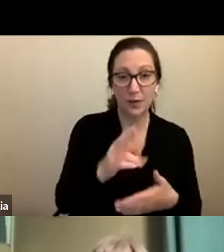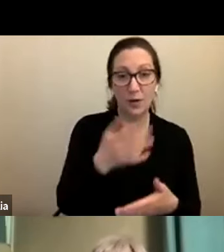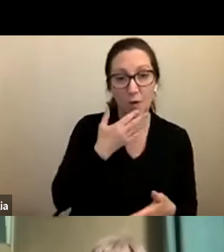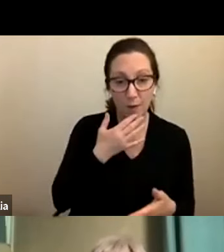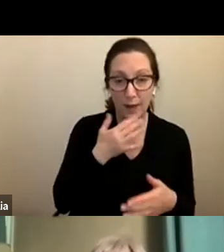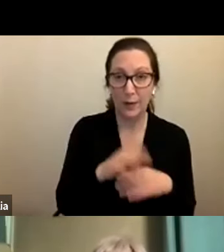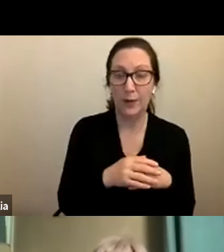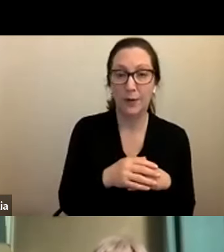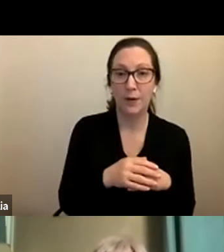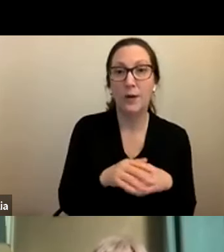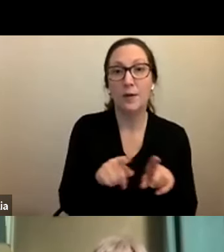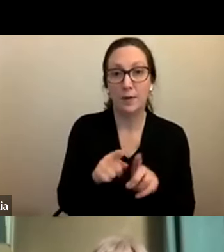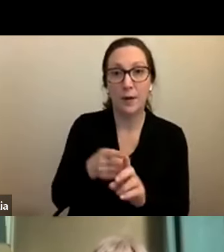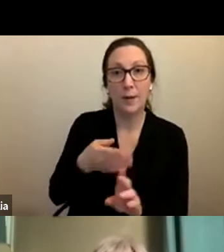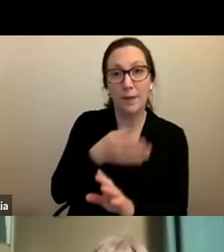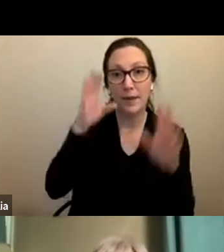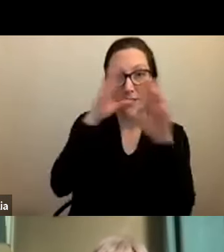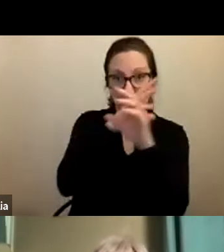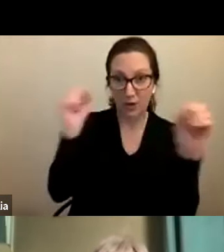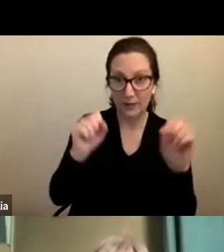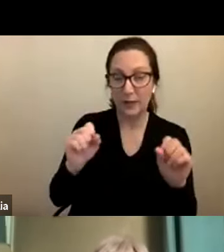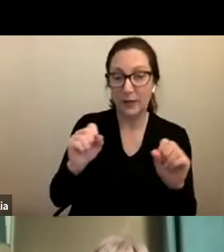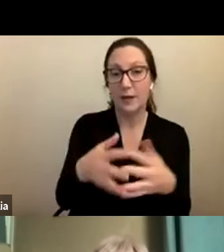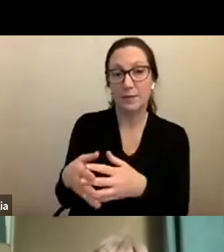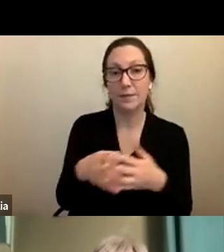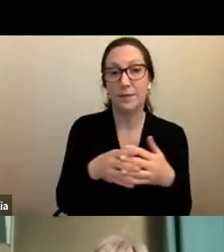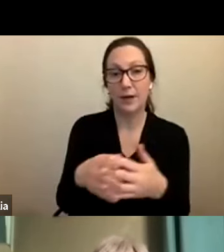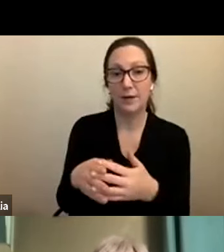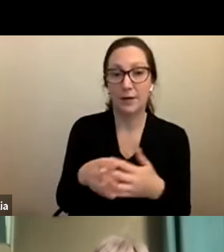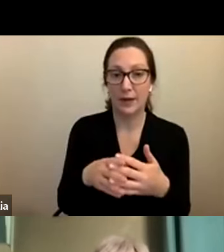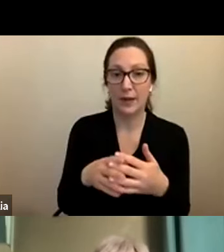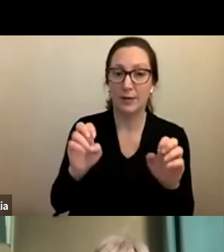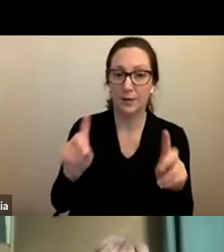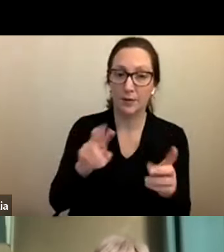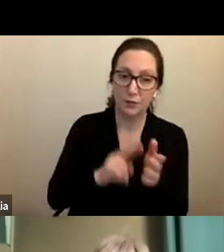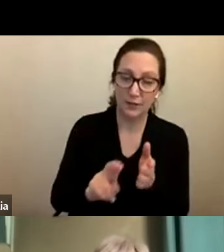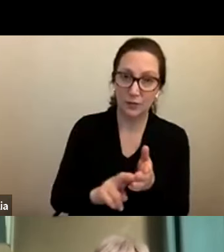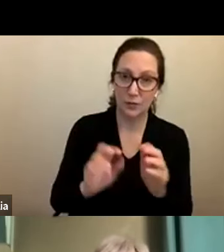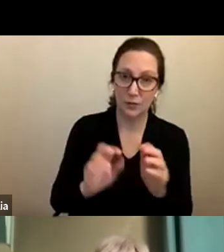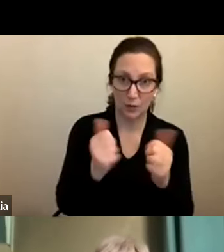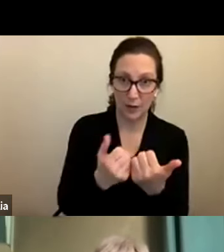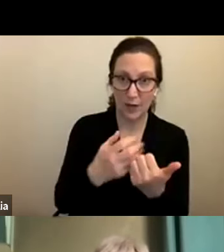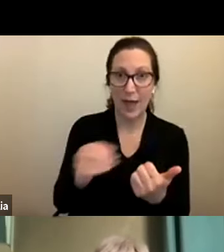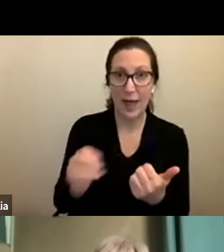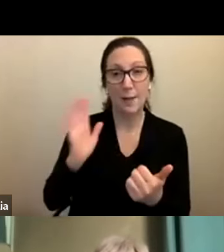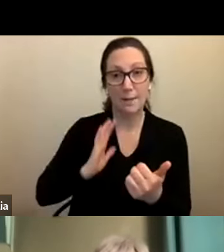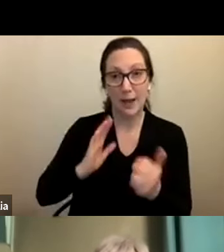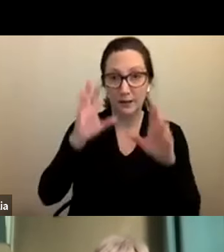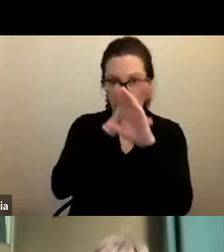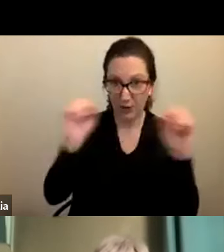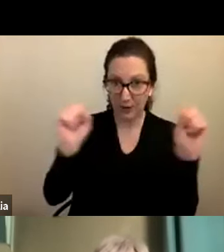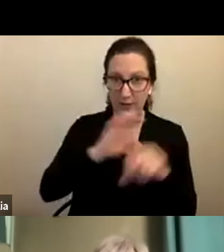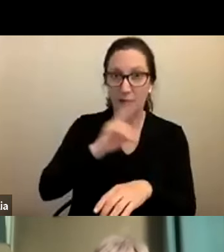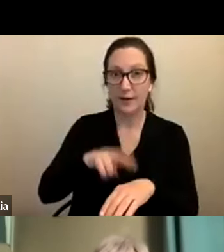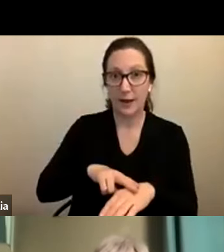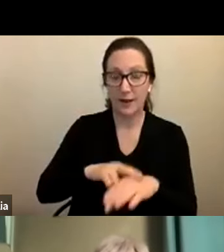Colorado, she's past president of the American Educational Research Association and past president of the National Council